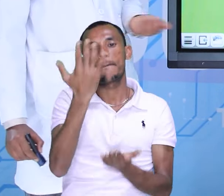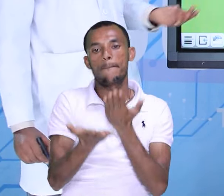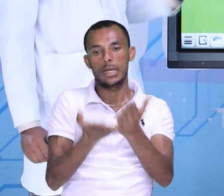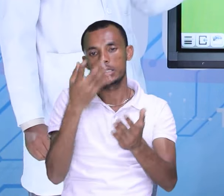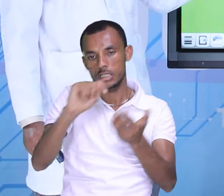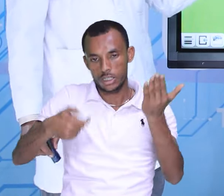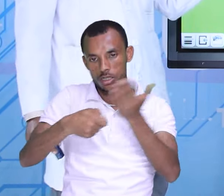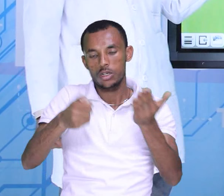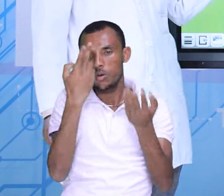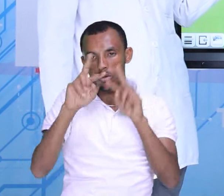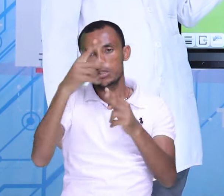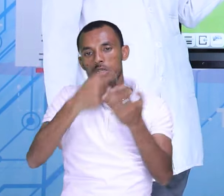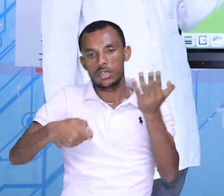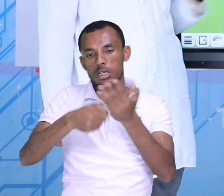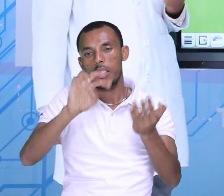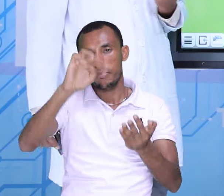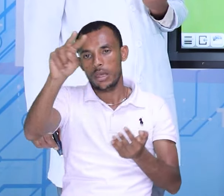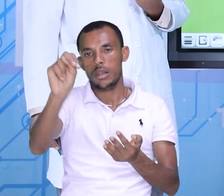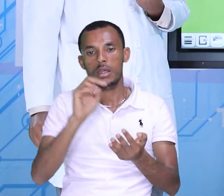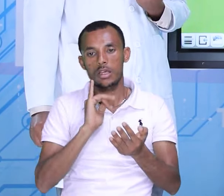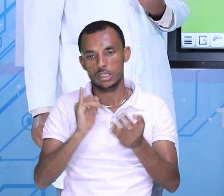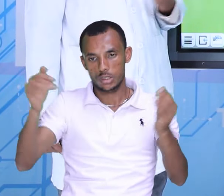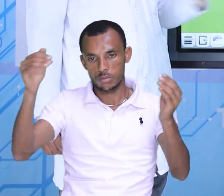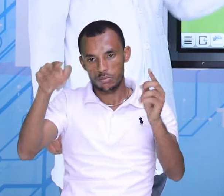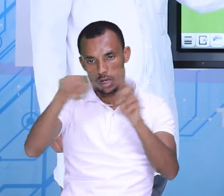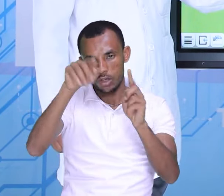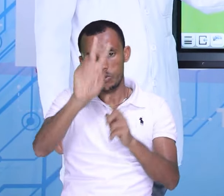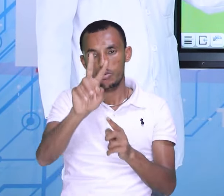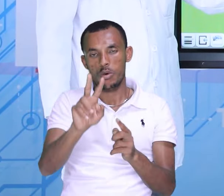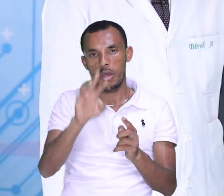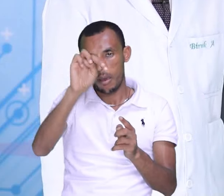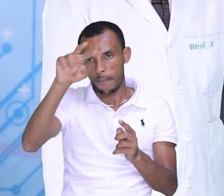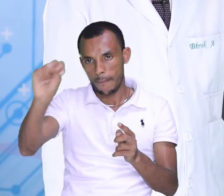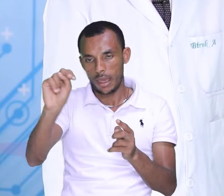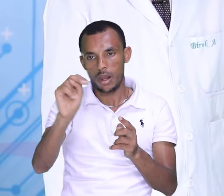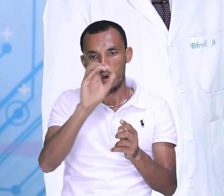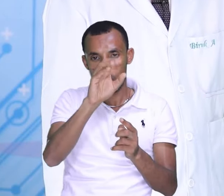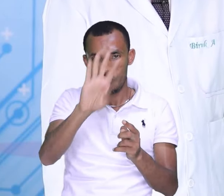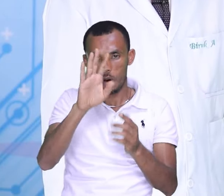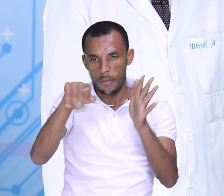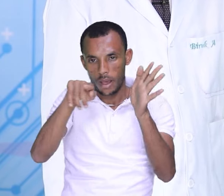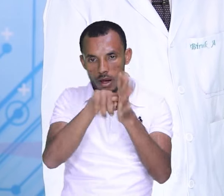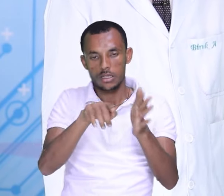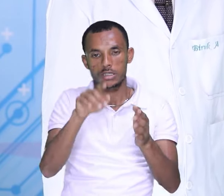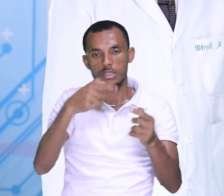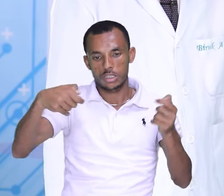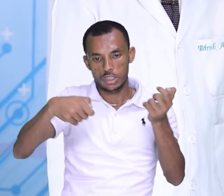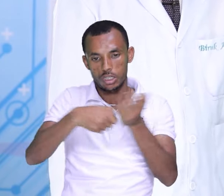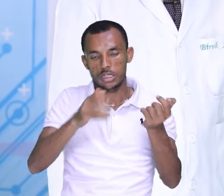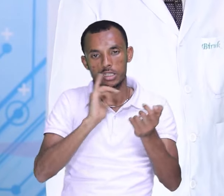next step is balance the charge. Look, the charge. Already manganese is plus 2 in reactant position. Manga MnO4 minus, the charge is